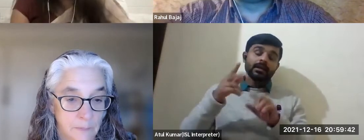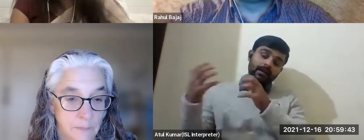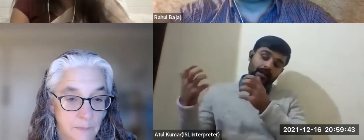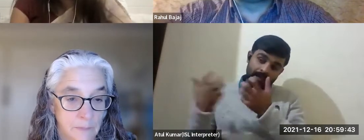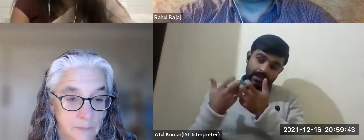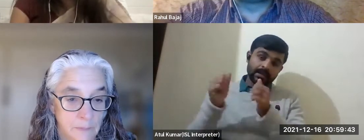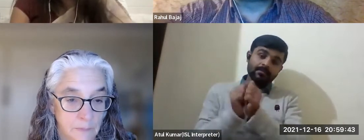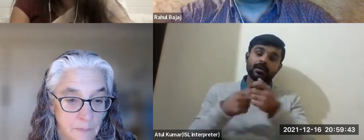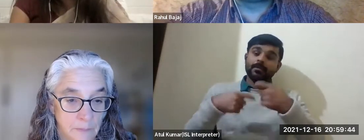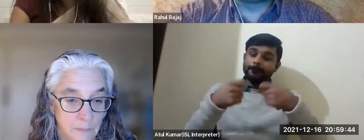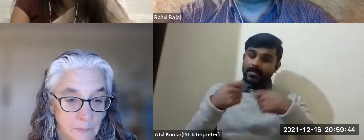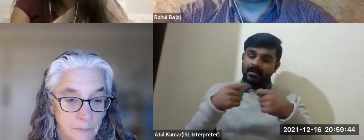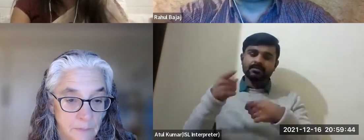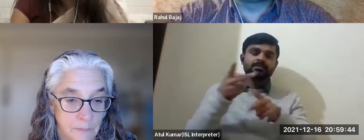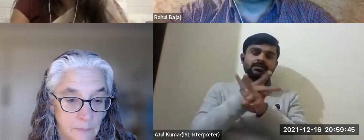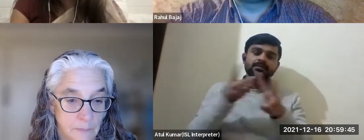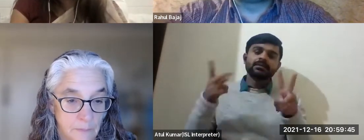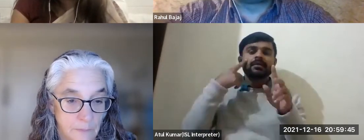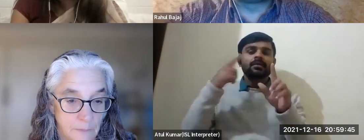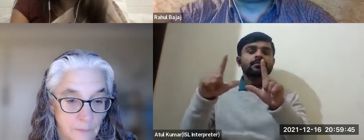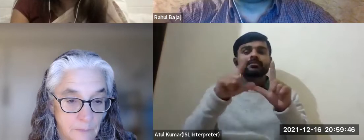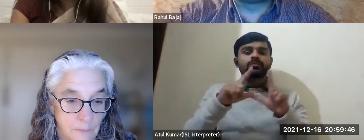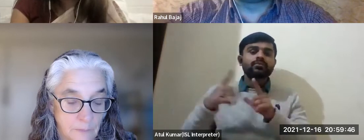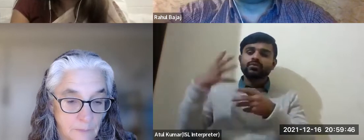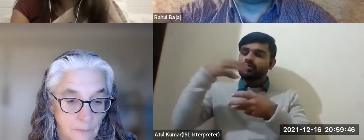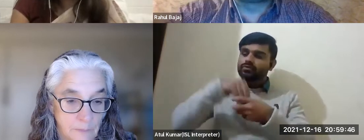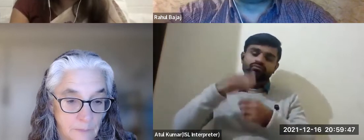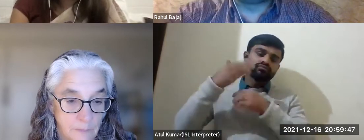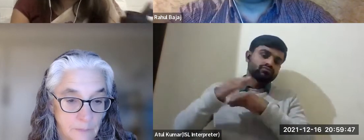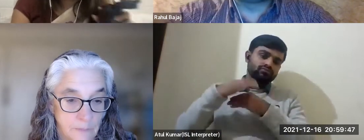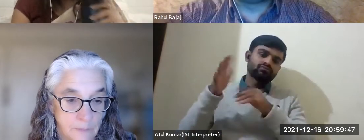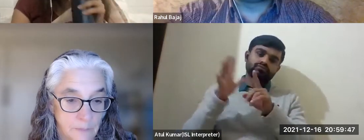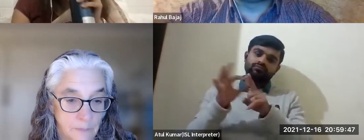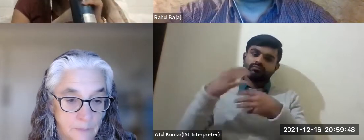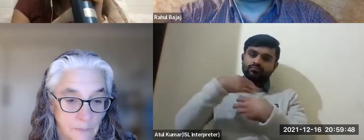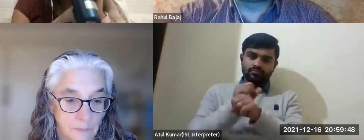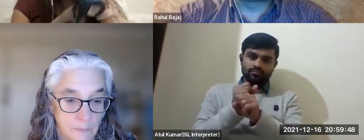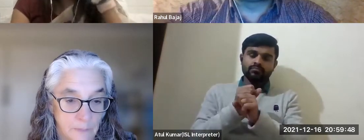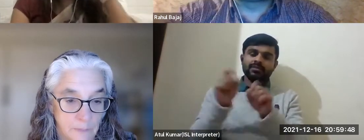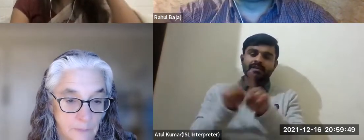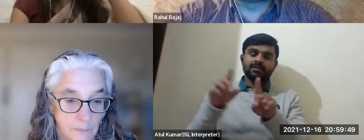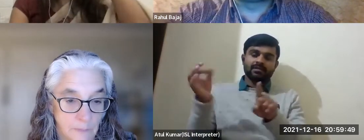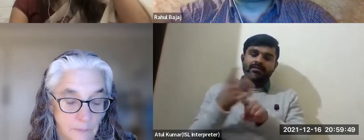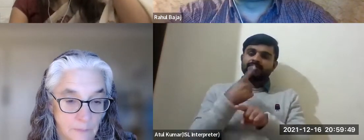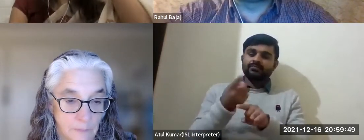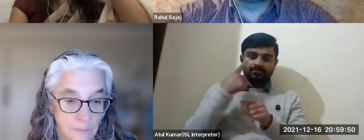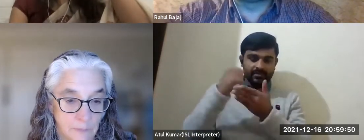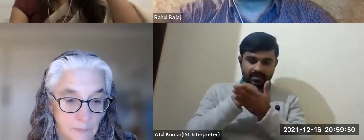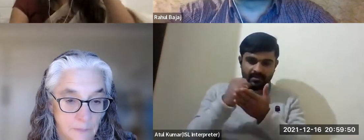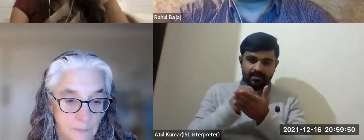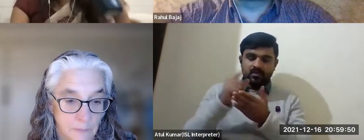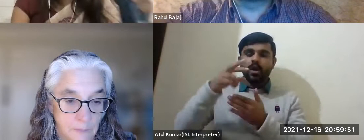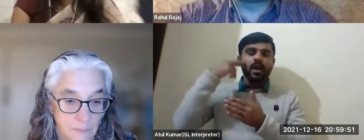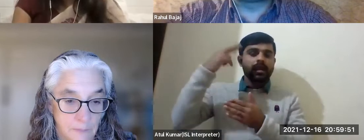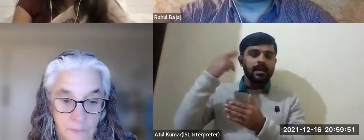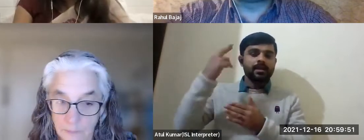with businesses, what kind of evidence do you put forward to them to make them take, as in you've said that you try to use a number of reasons,